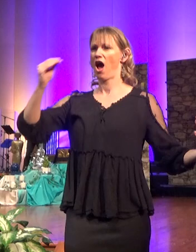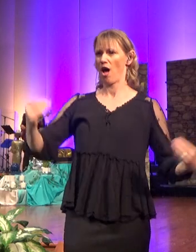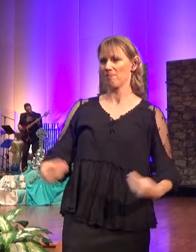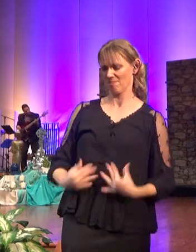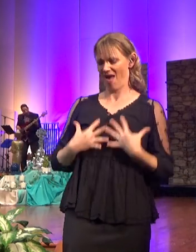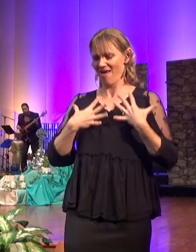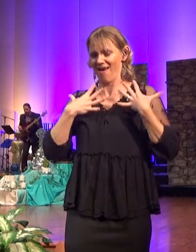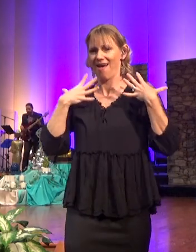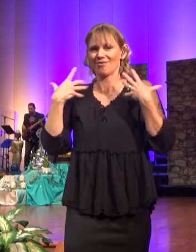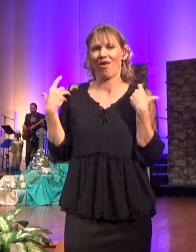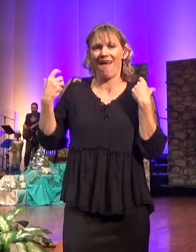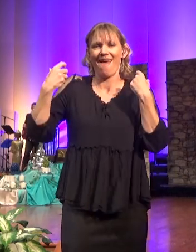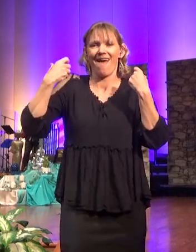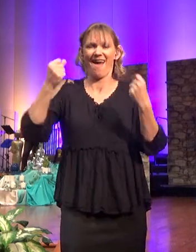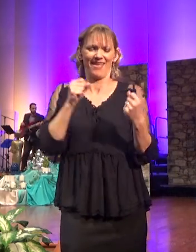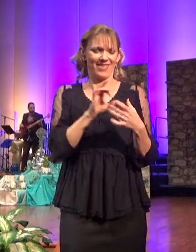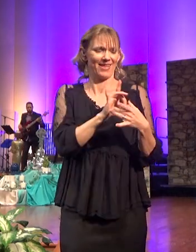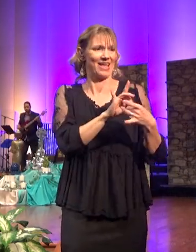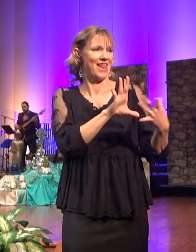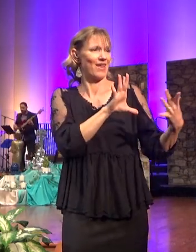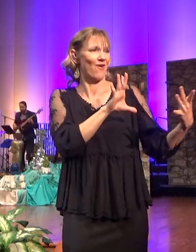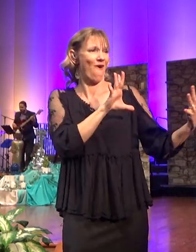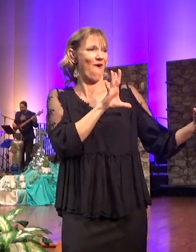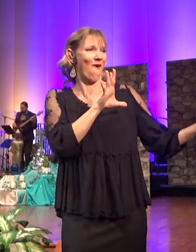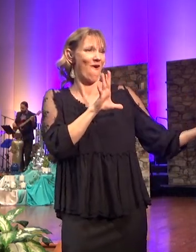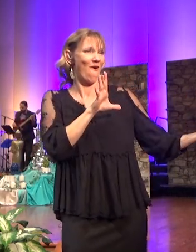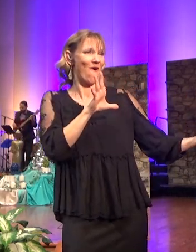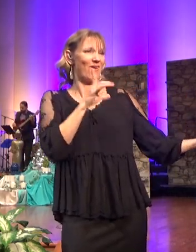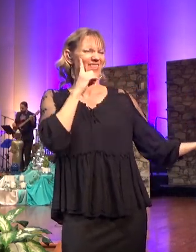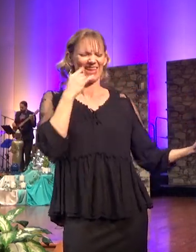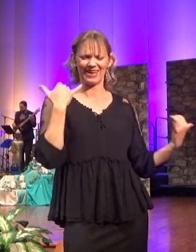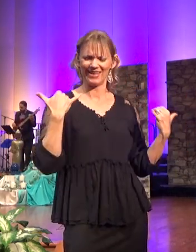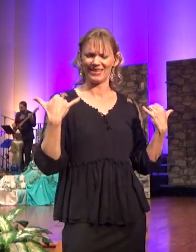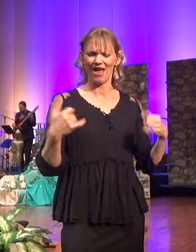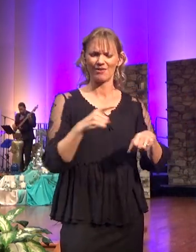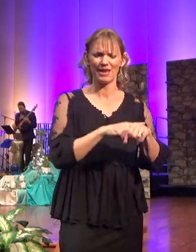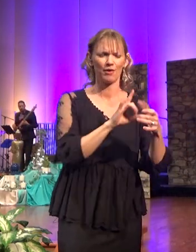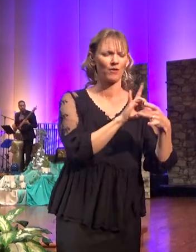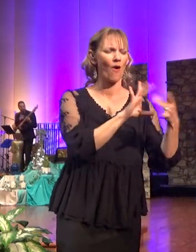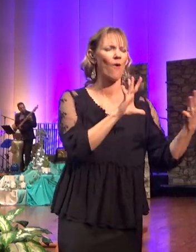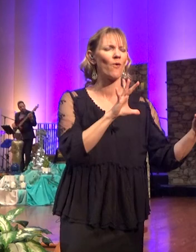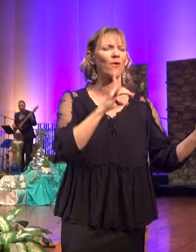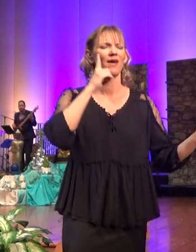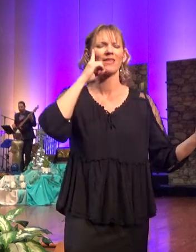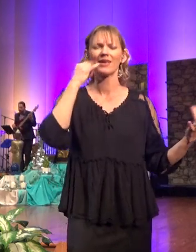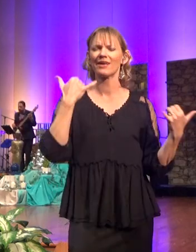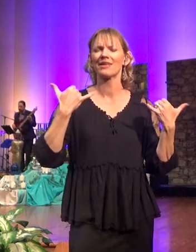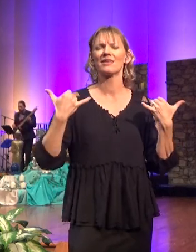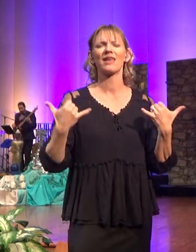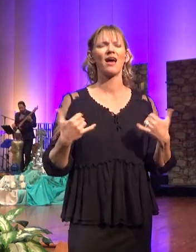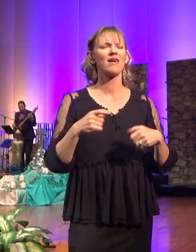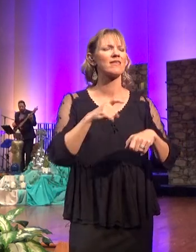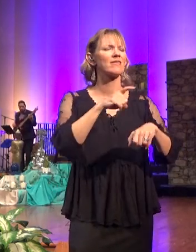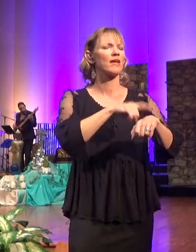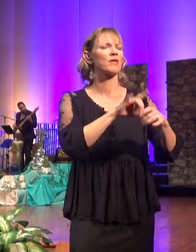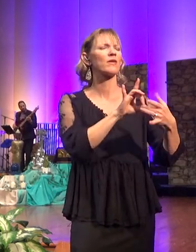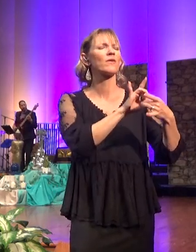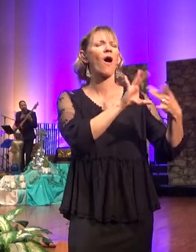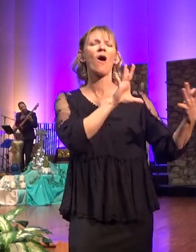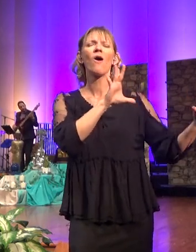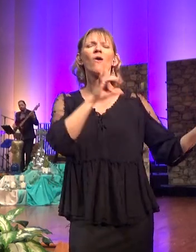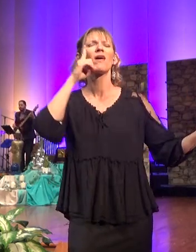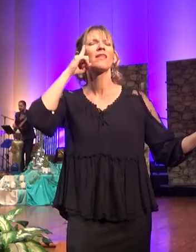strength to let it all go. I think it's time for the letting go. I think it's time for the letting